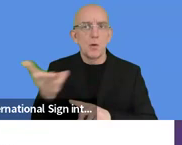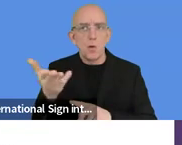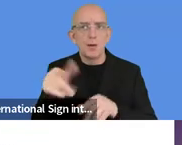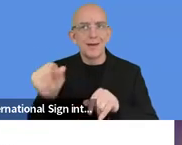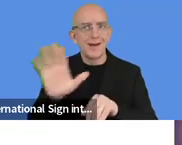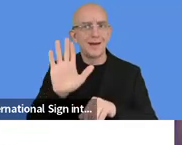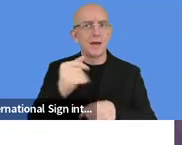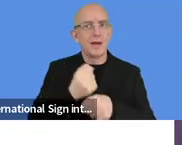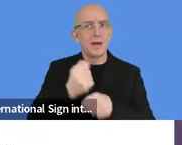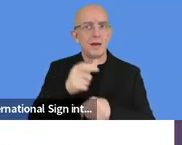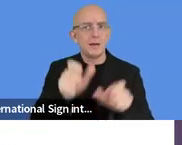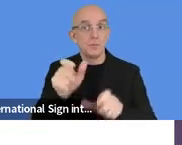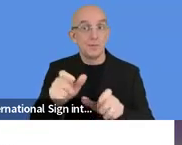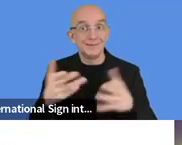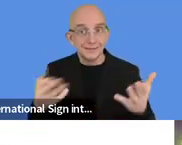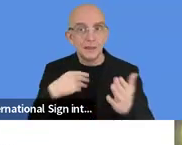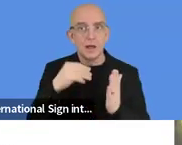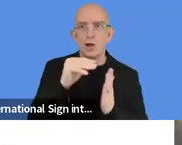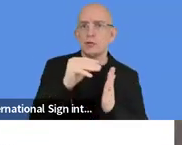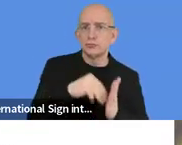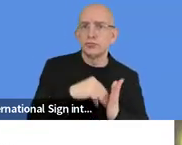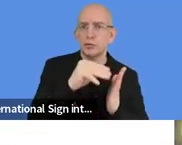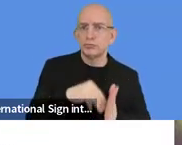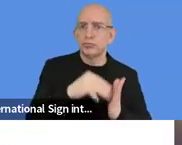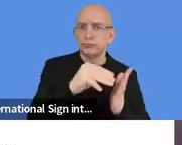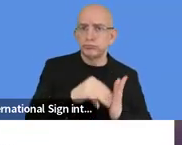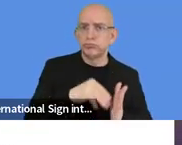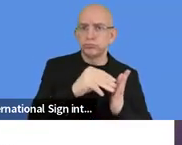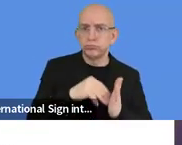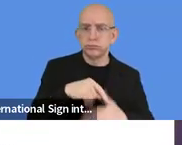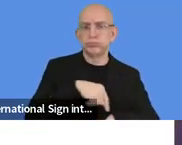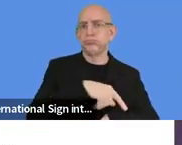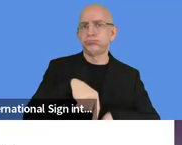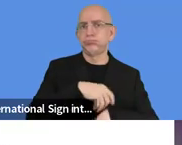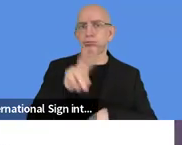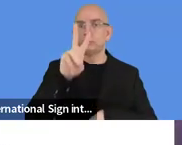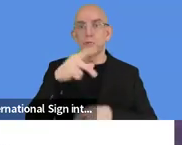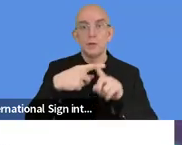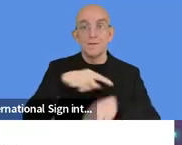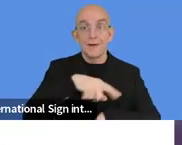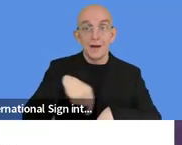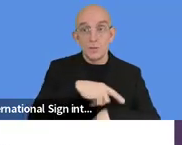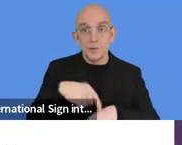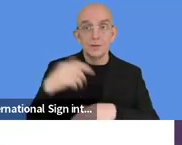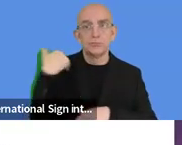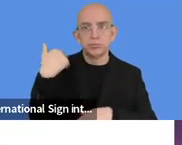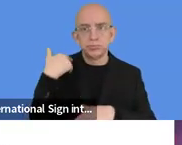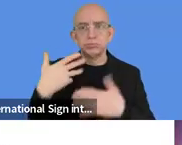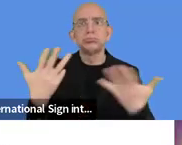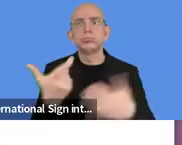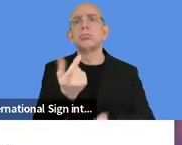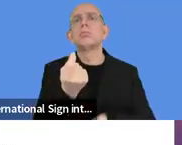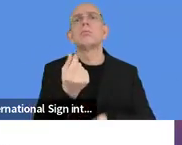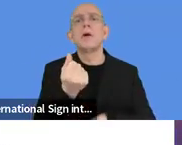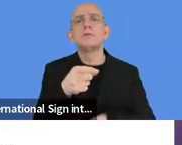notes and notes. And at the end of like a 2.5 hour meeting, they asked me, okay, how much do you think you would want to charge